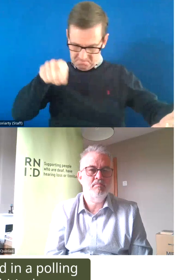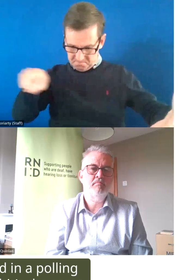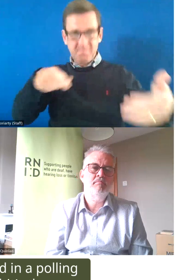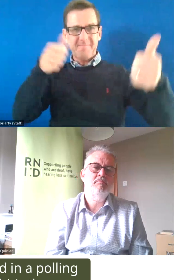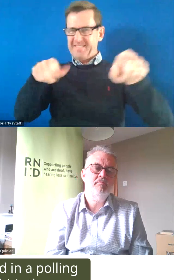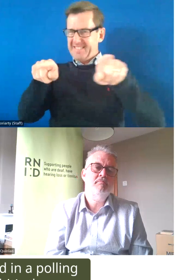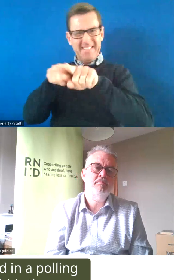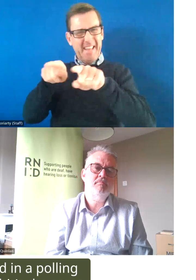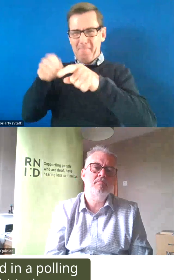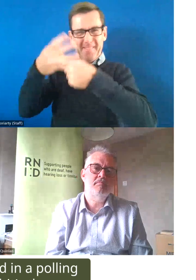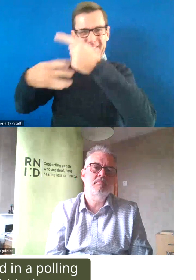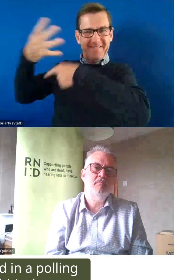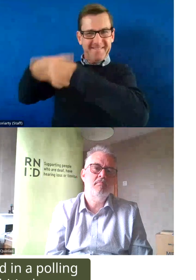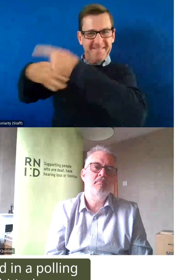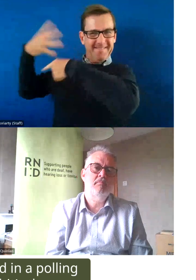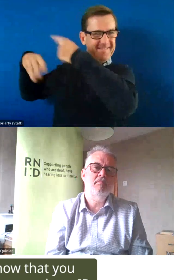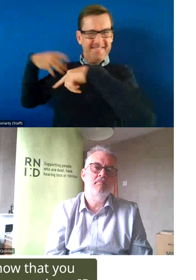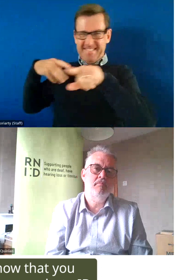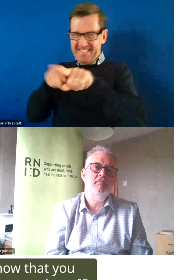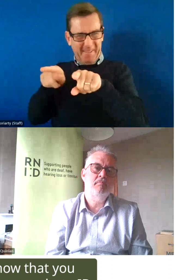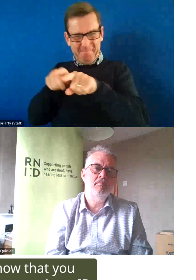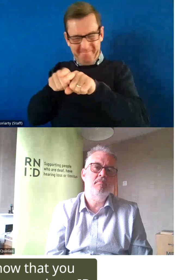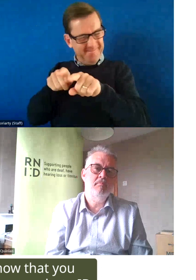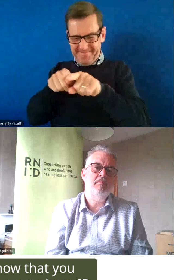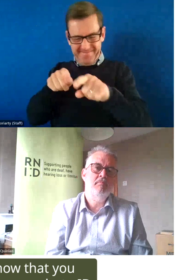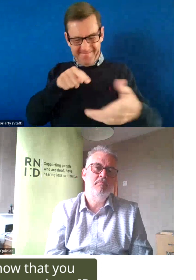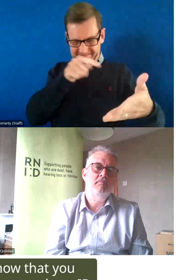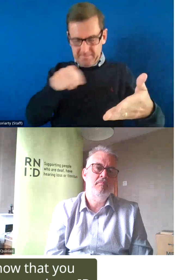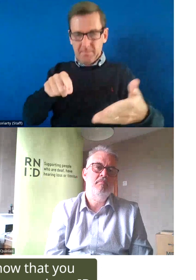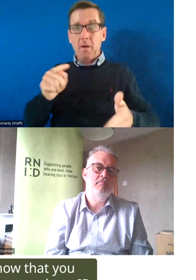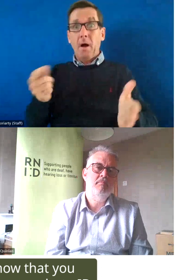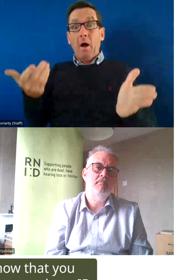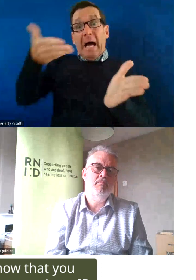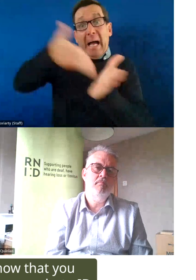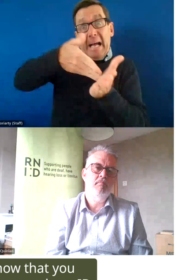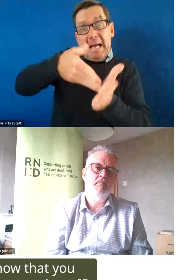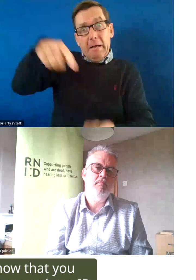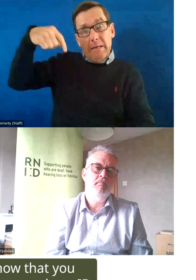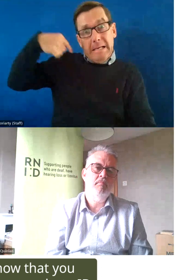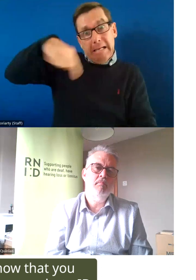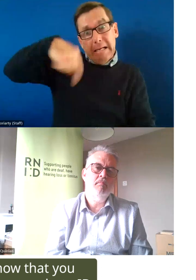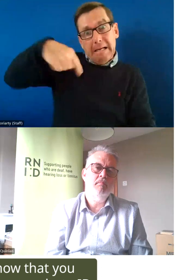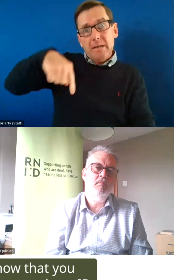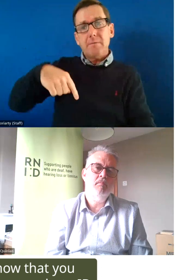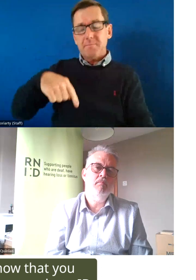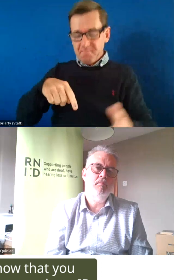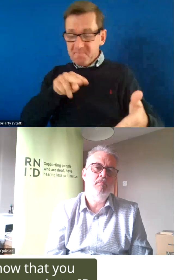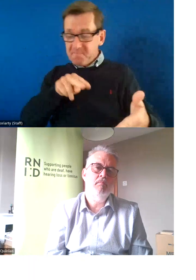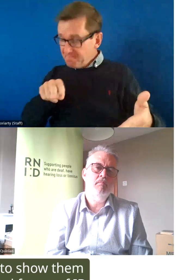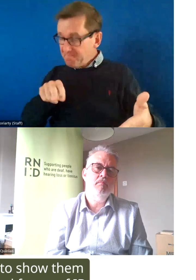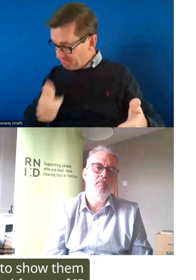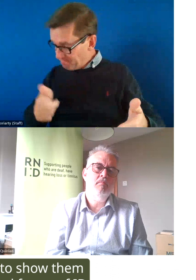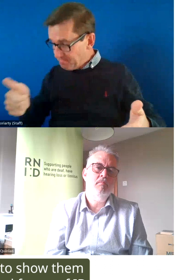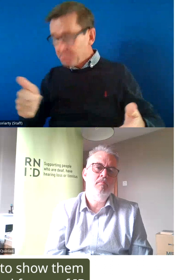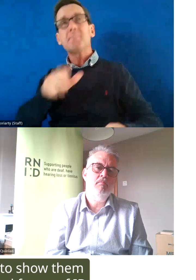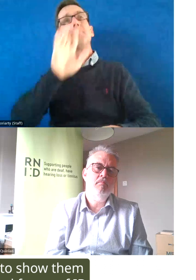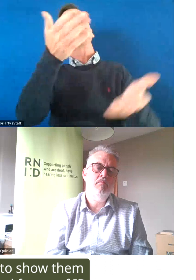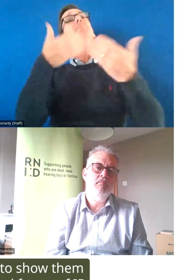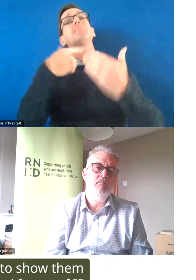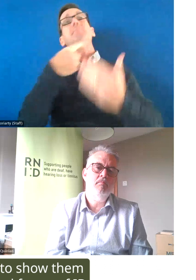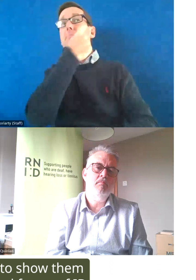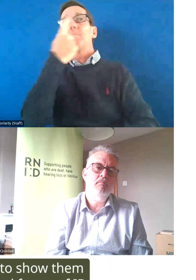you've ever voted in a polling station before, that bit's the same. The difference is now that you will then be asked for your photo ID. So